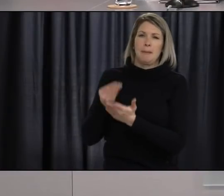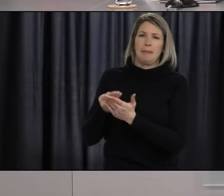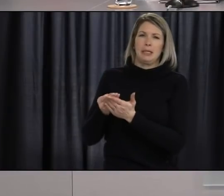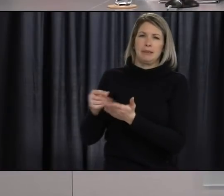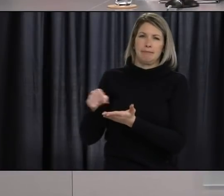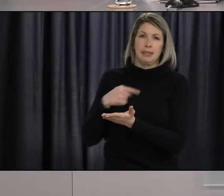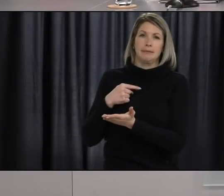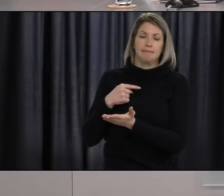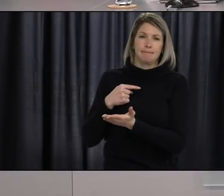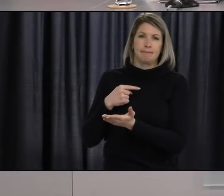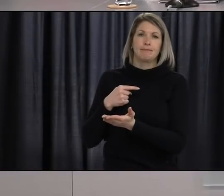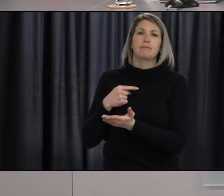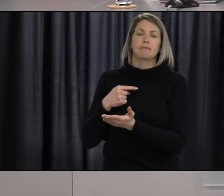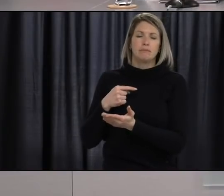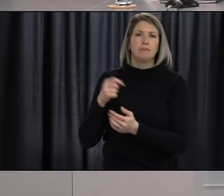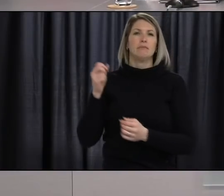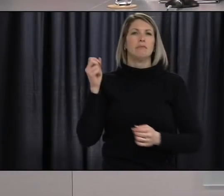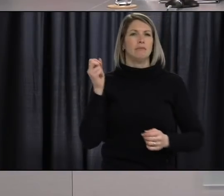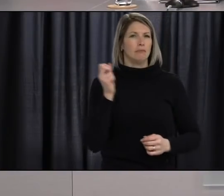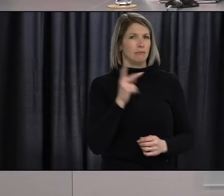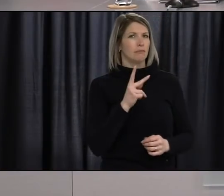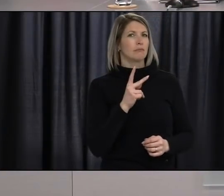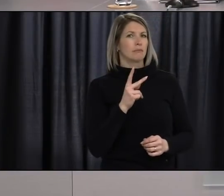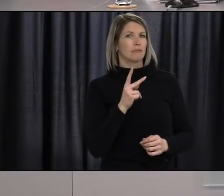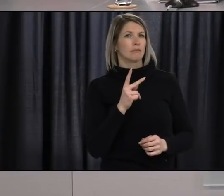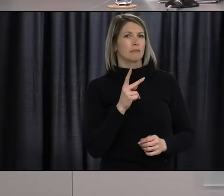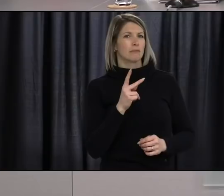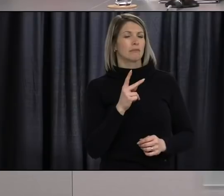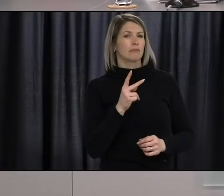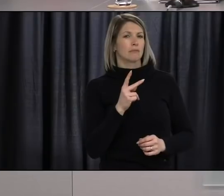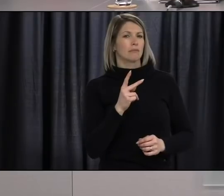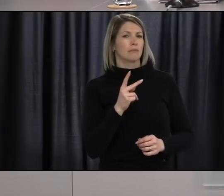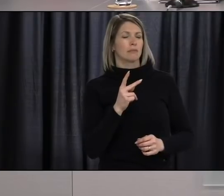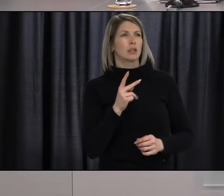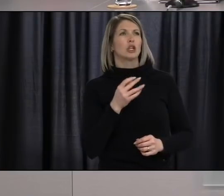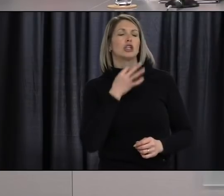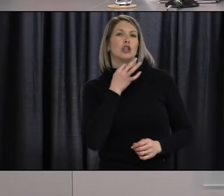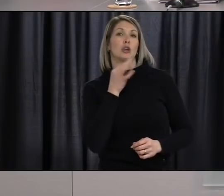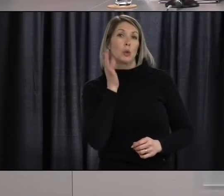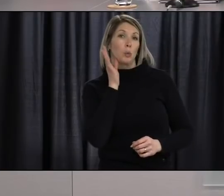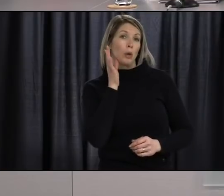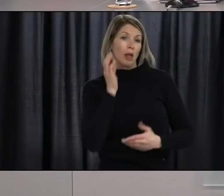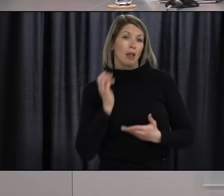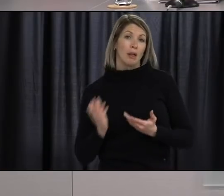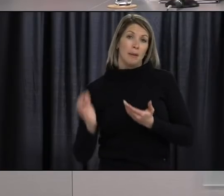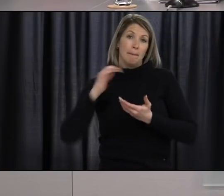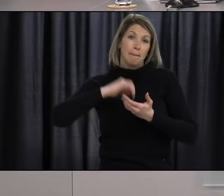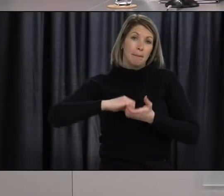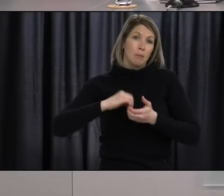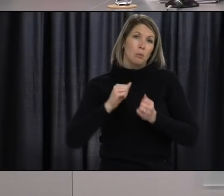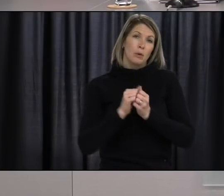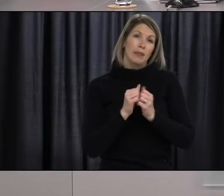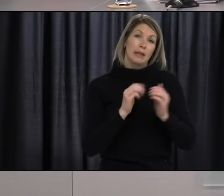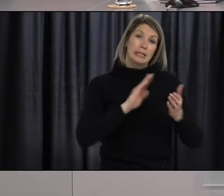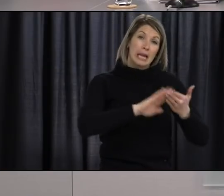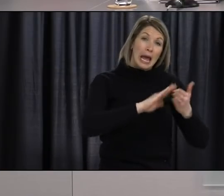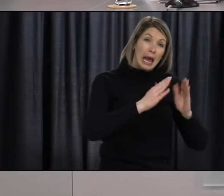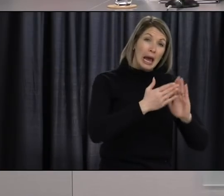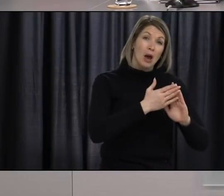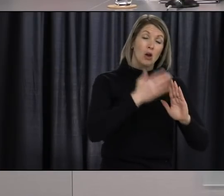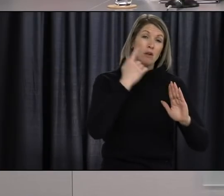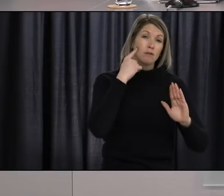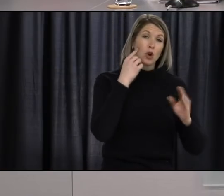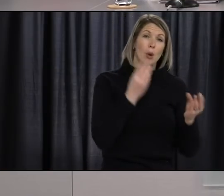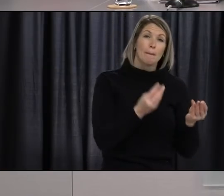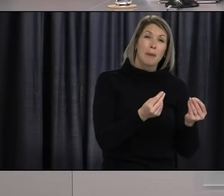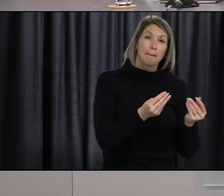Okay. And just as a follow to that, will you be working with municipalities to provide relief for small businesses from property taxes? Because